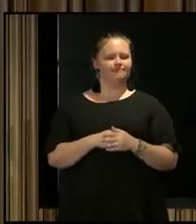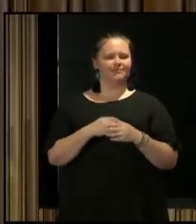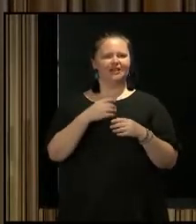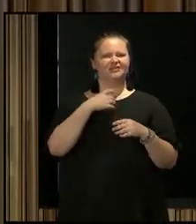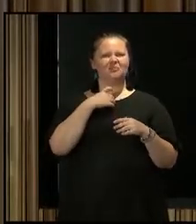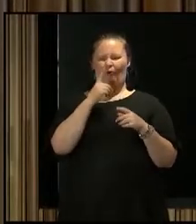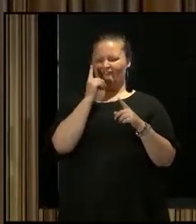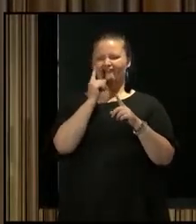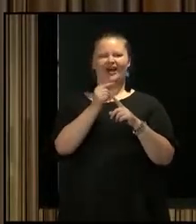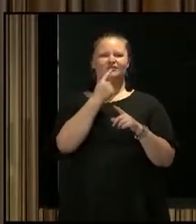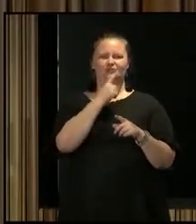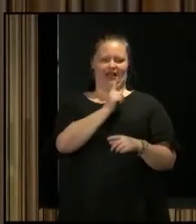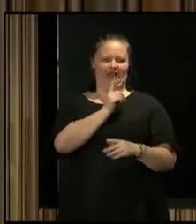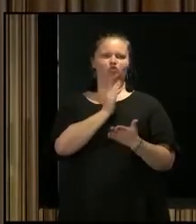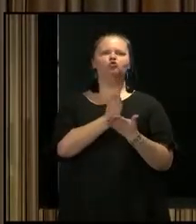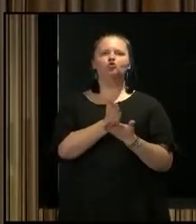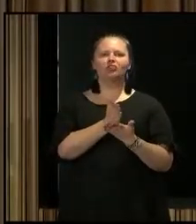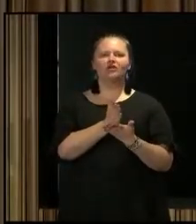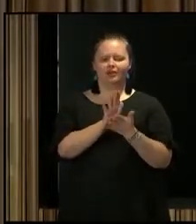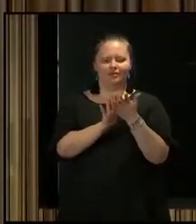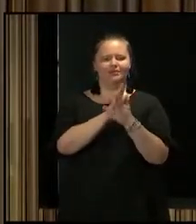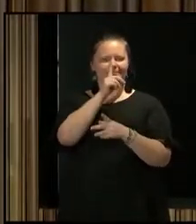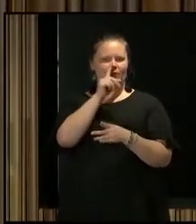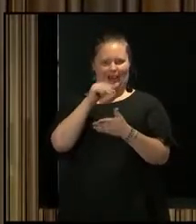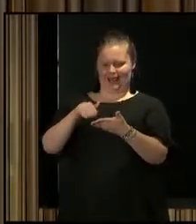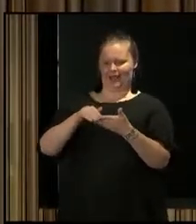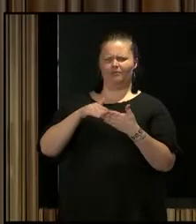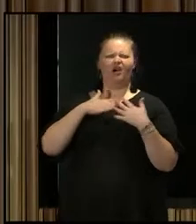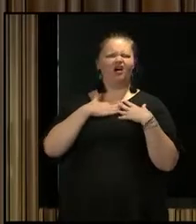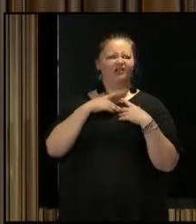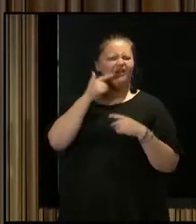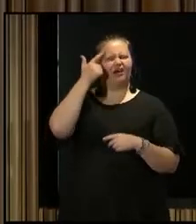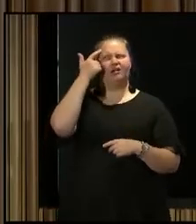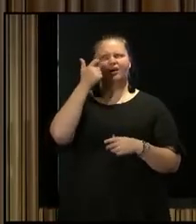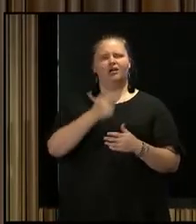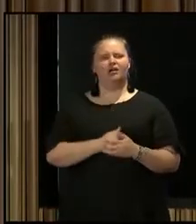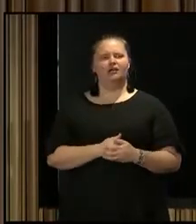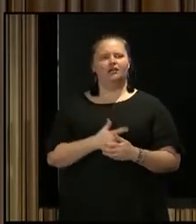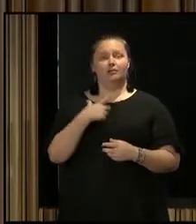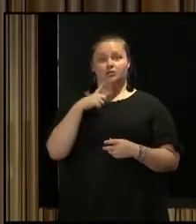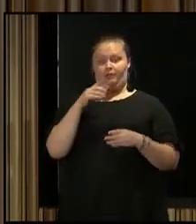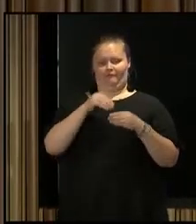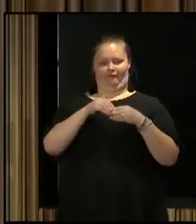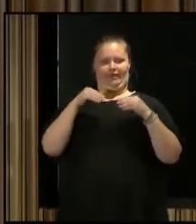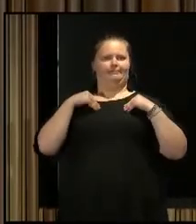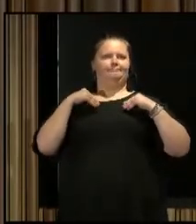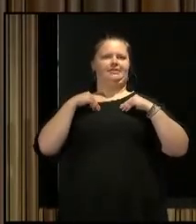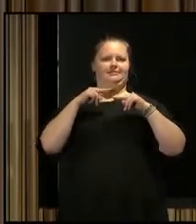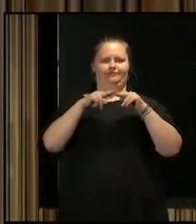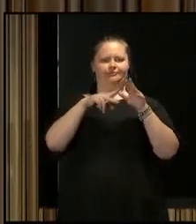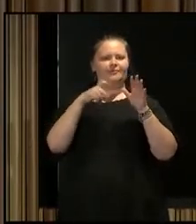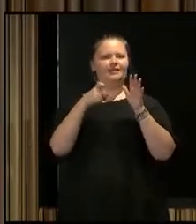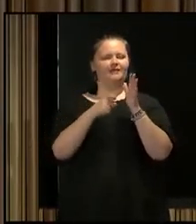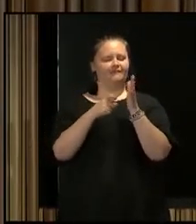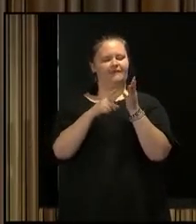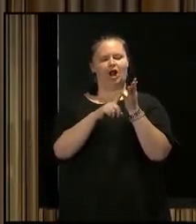tell the truth, and then people can help you with what you need. So I just love that, you know, having been in a business faculty and researched and